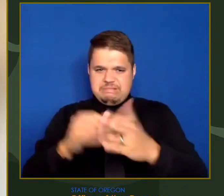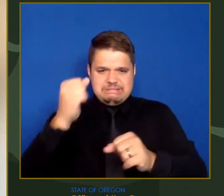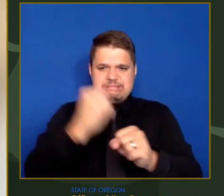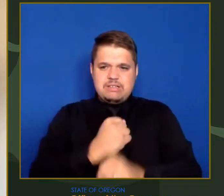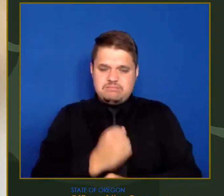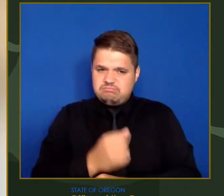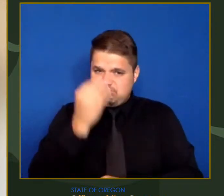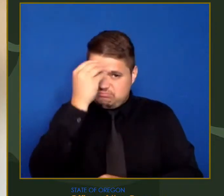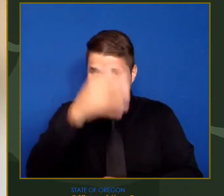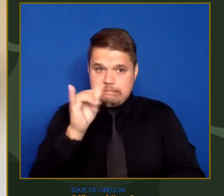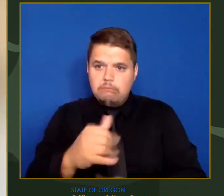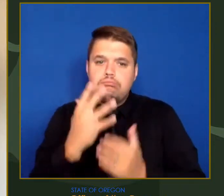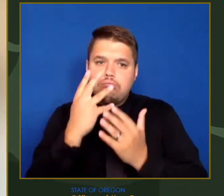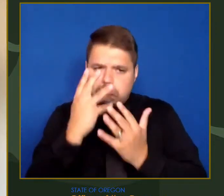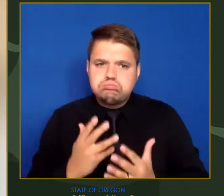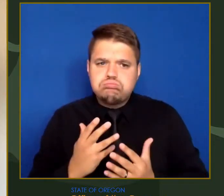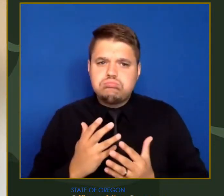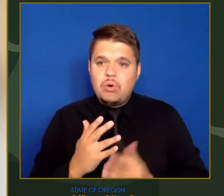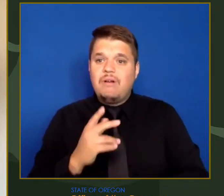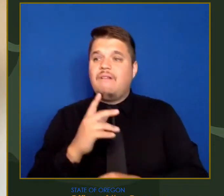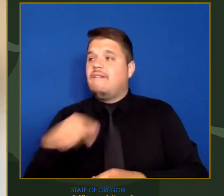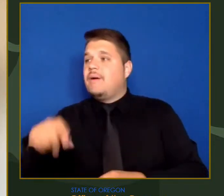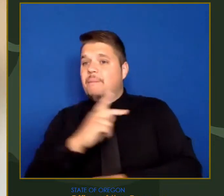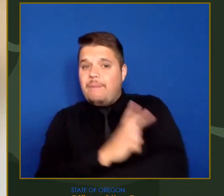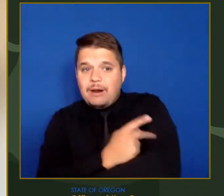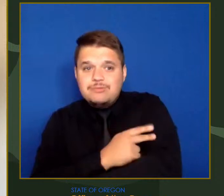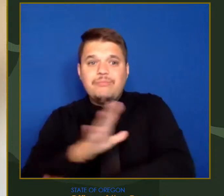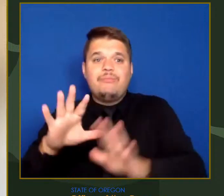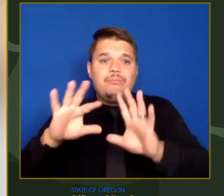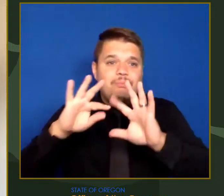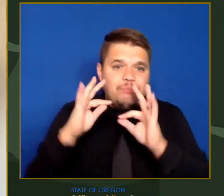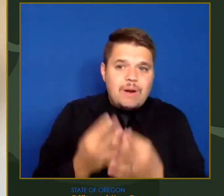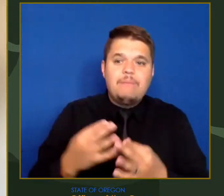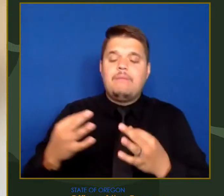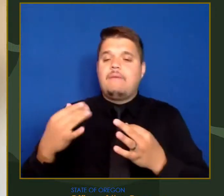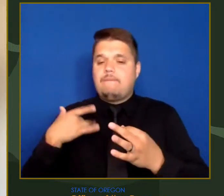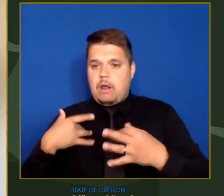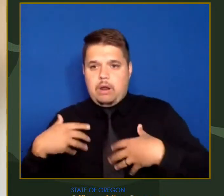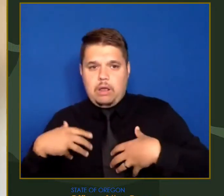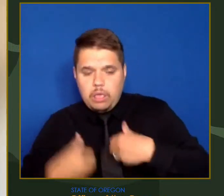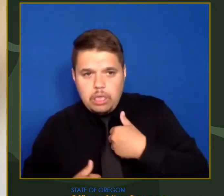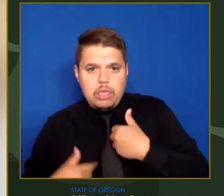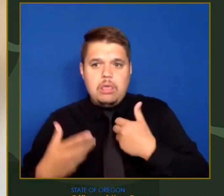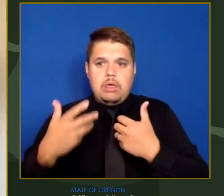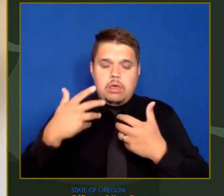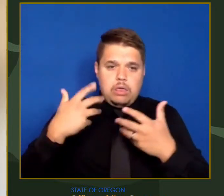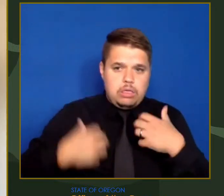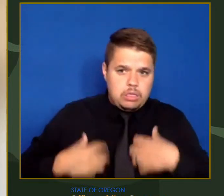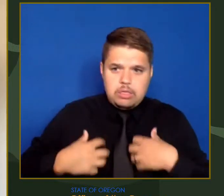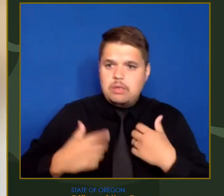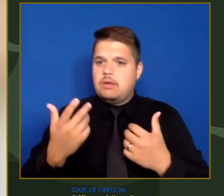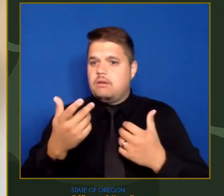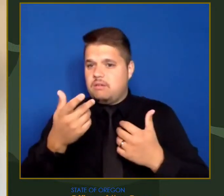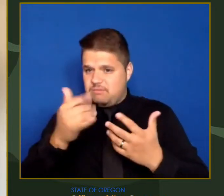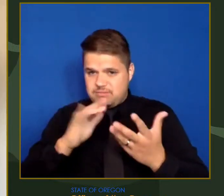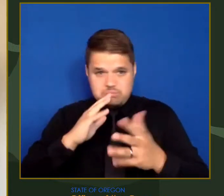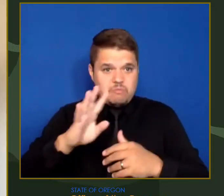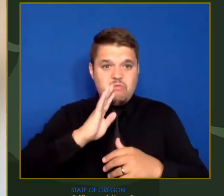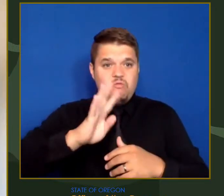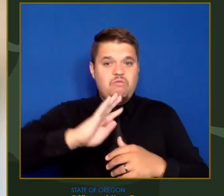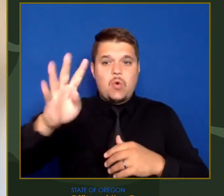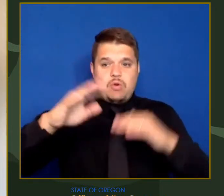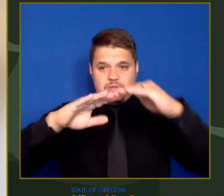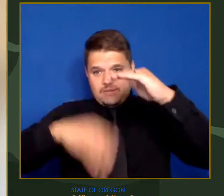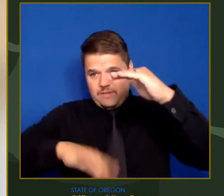our staff. We had to move out a young person less than 40 years old to get ECMO therapy out of